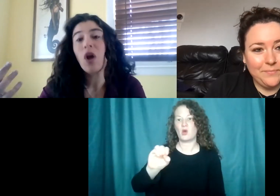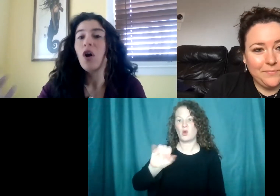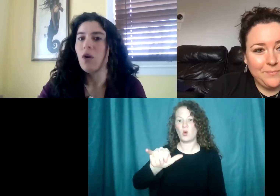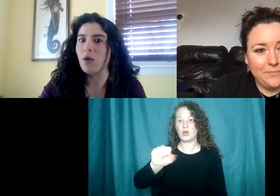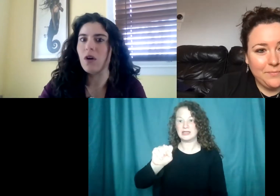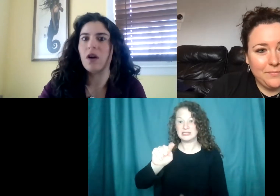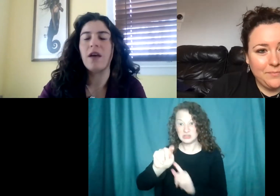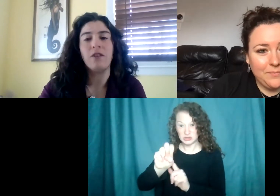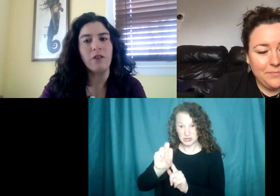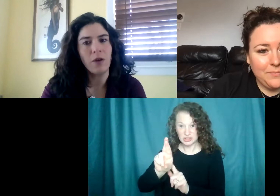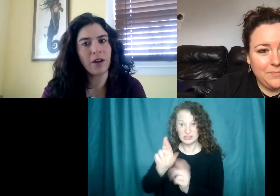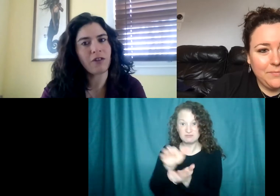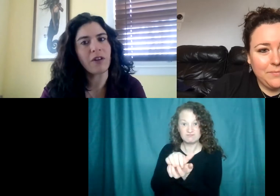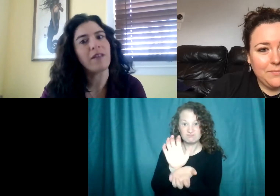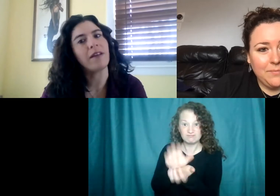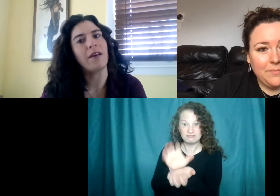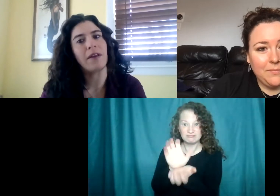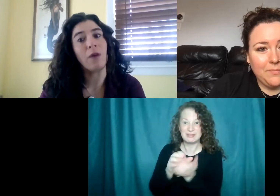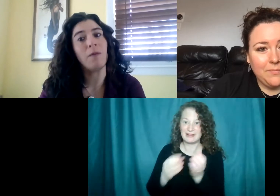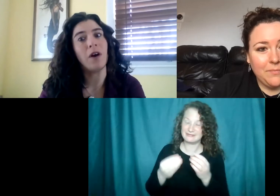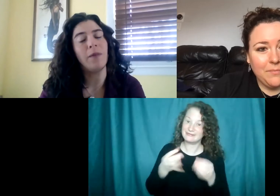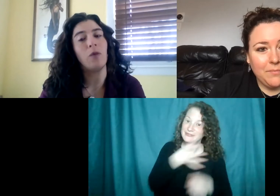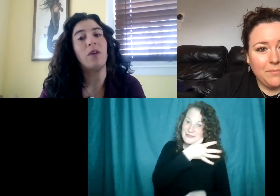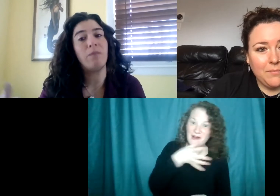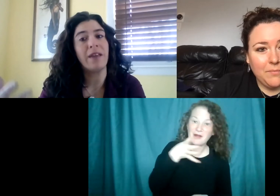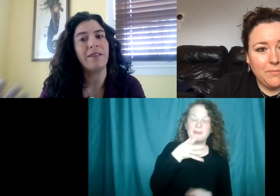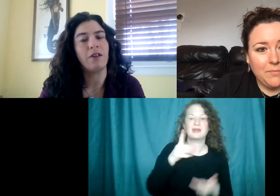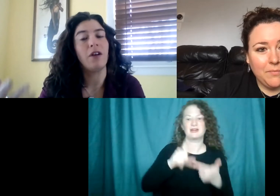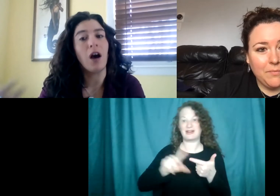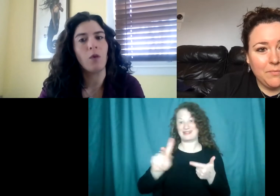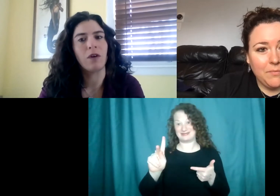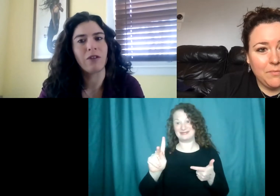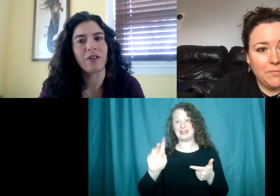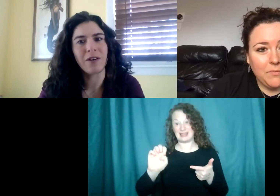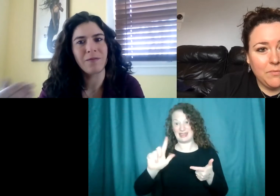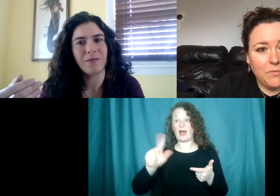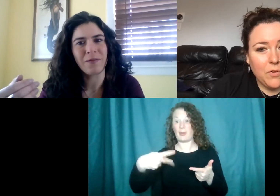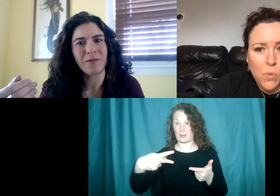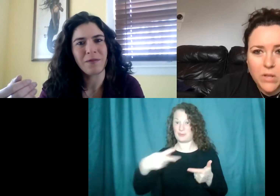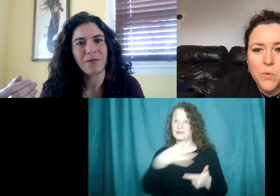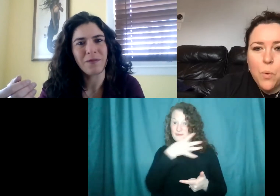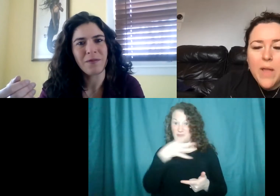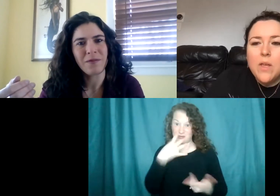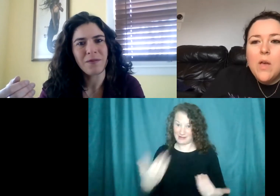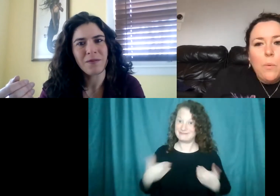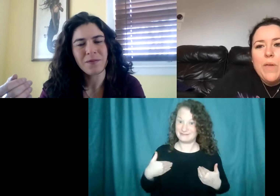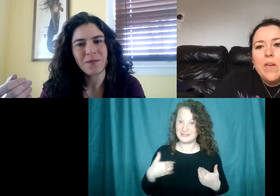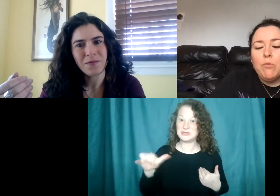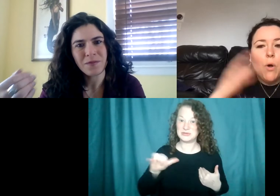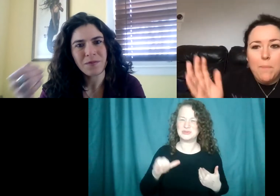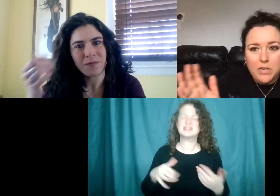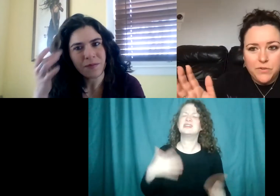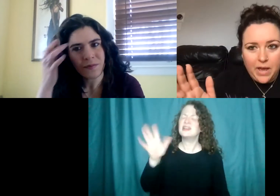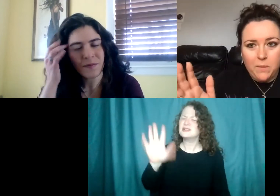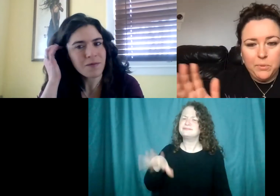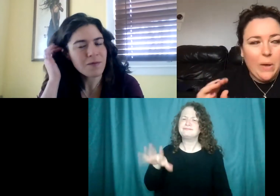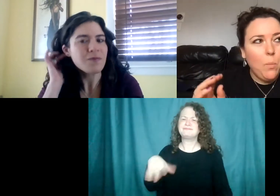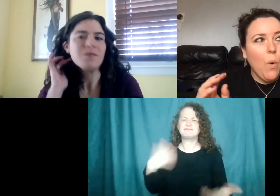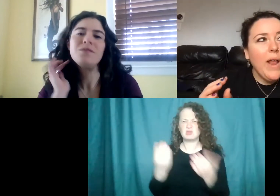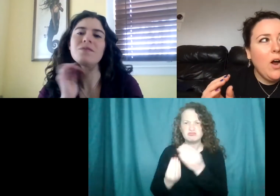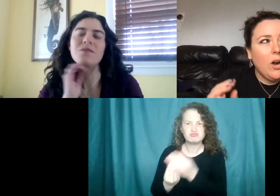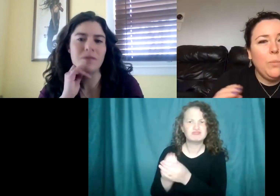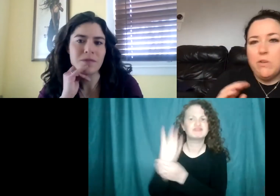farming, or as a growing industry is now the kelp farming would be considered aquaculture. Cool. So when we grow a bunch of kelp,